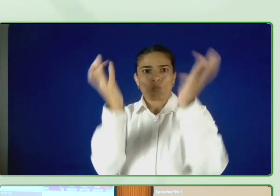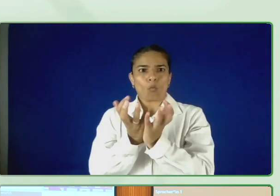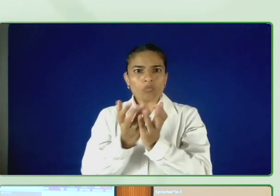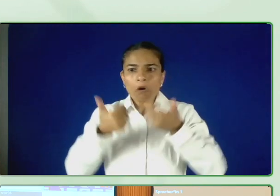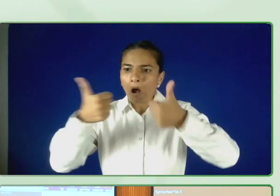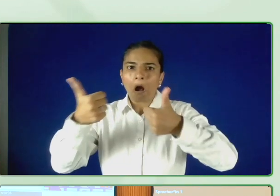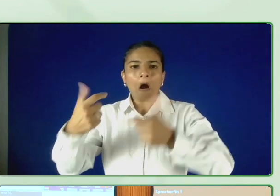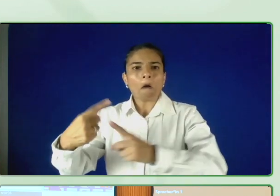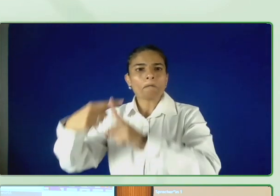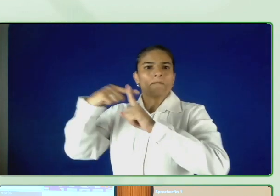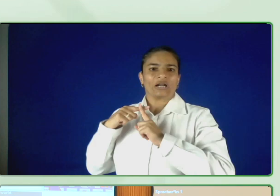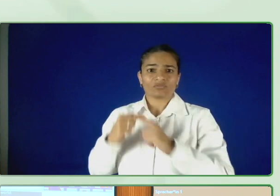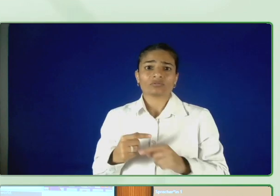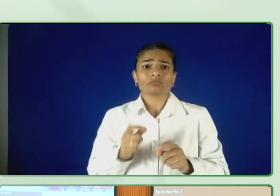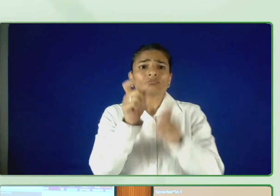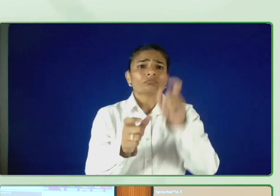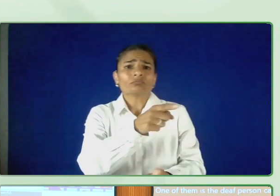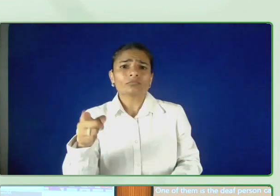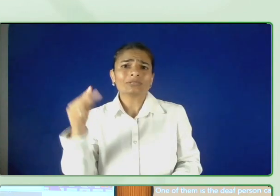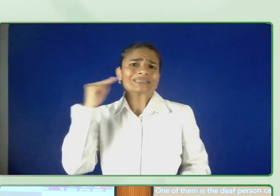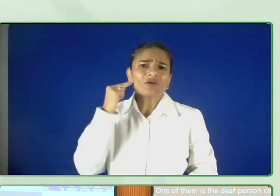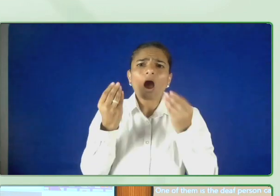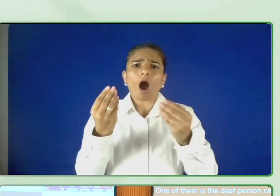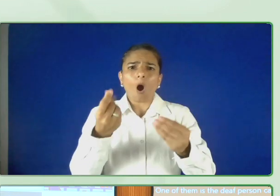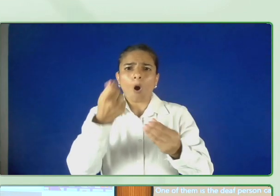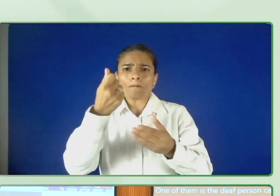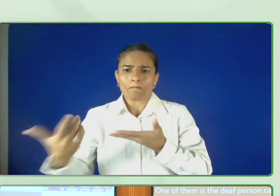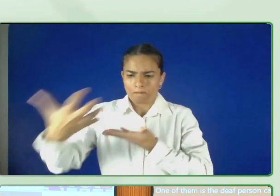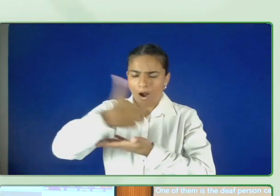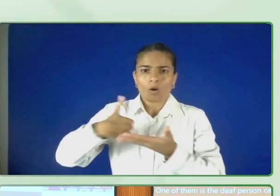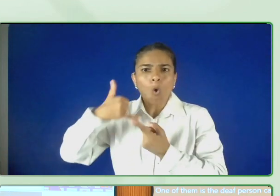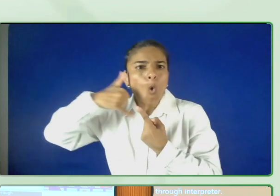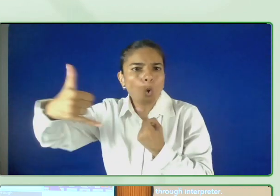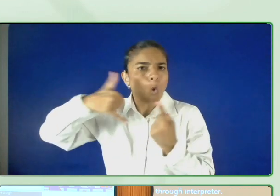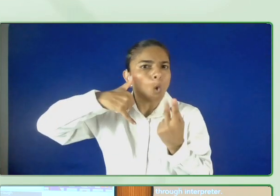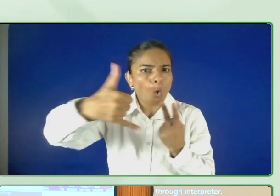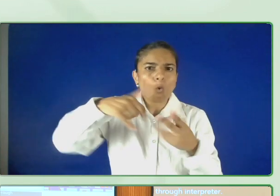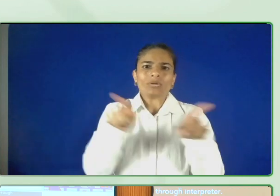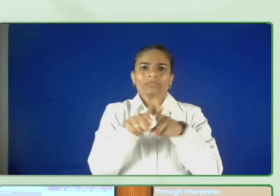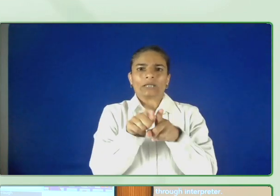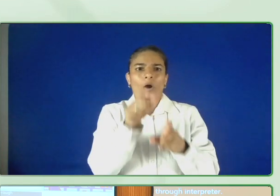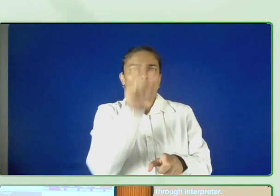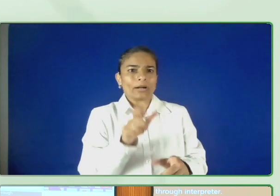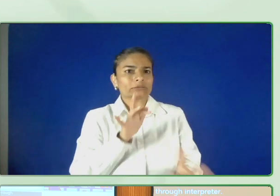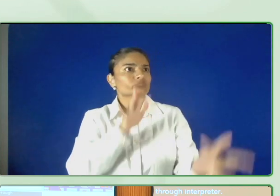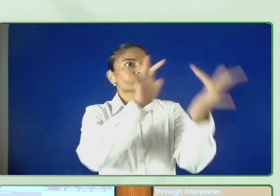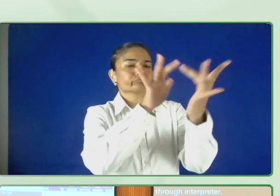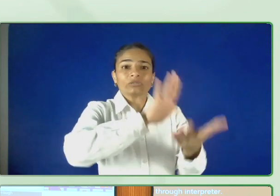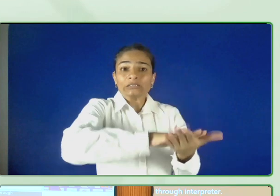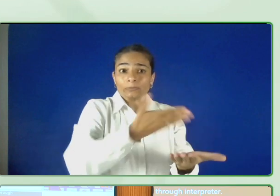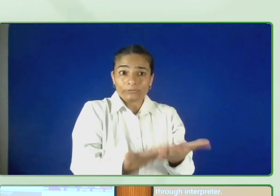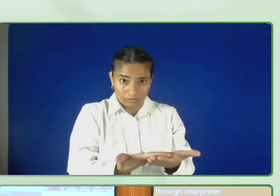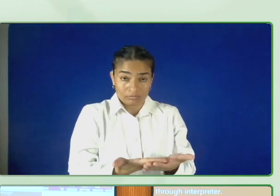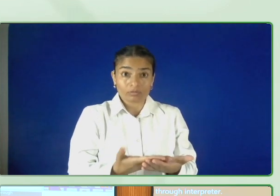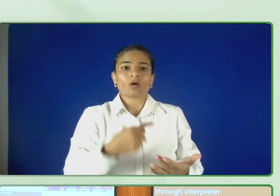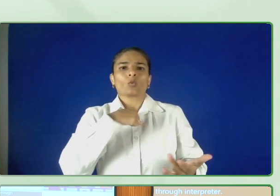is just going through interpreter. We have specialized platform for the interpreters to make their